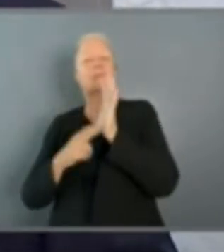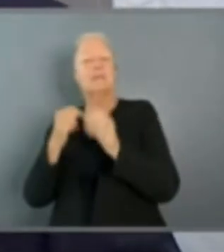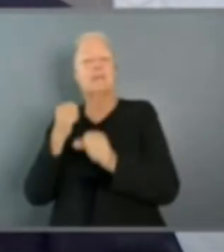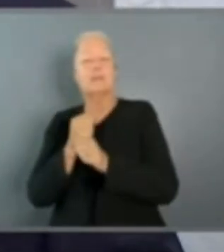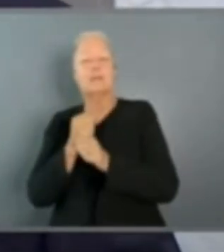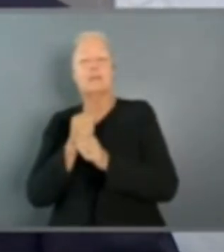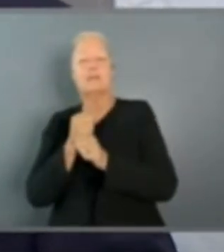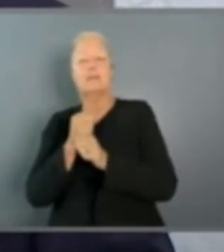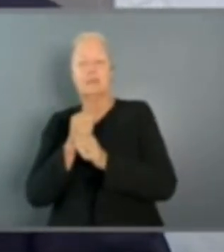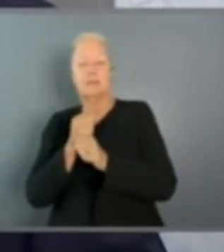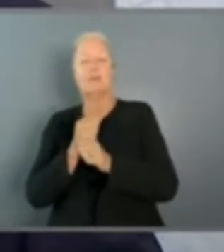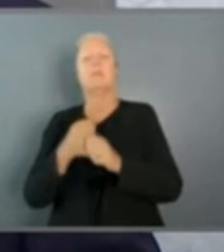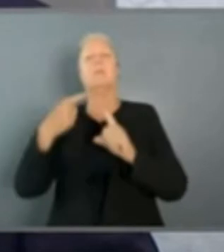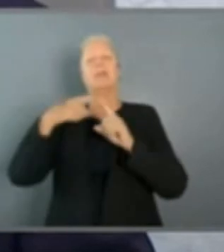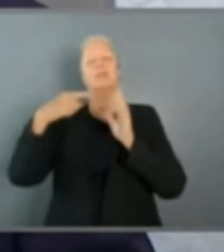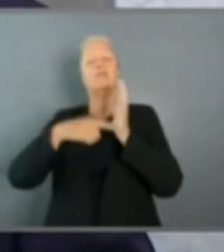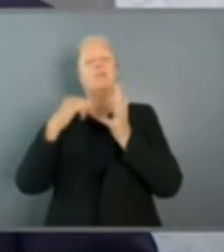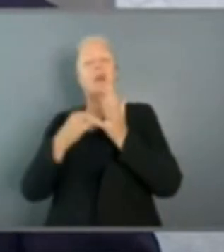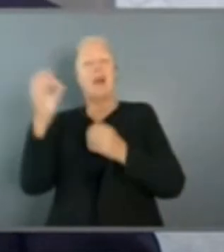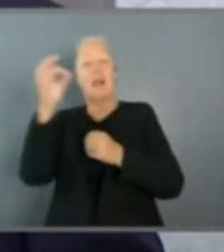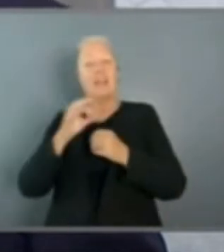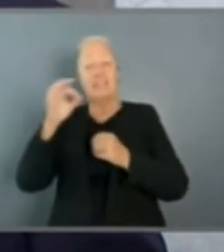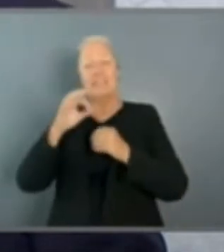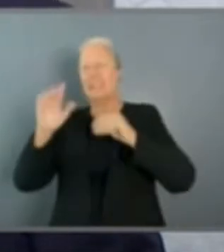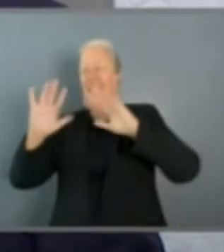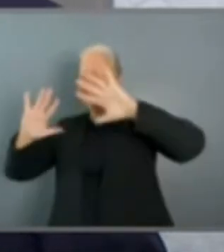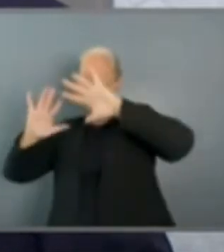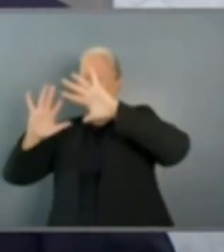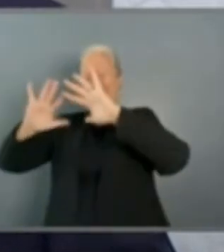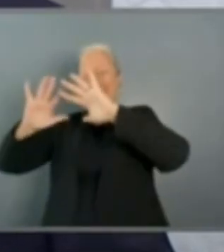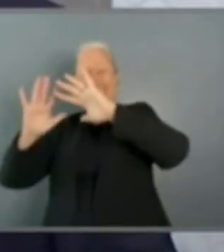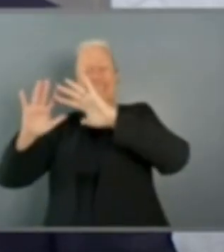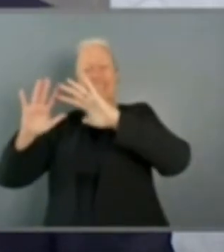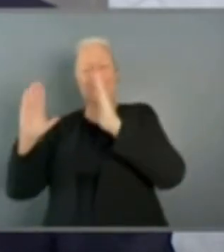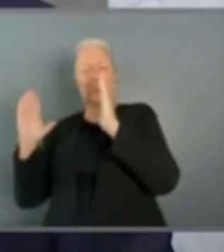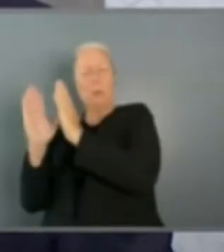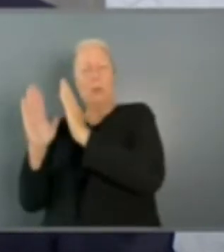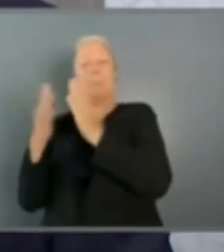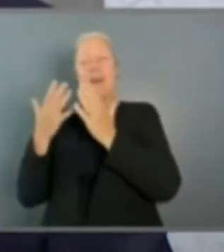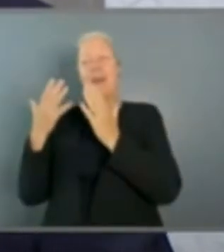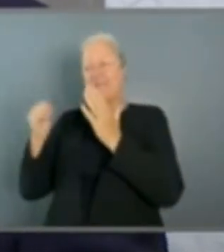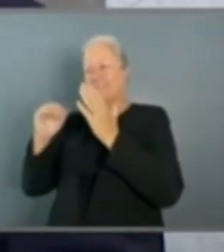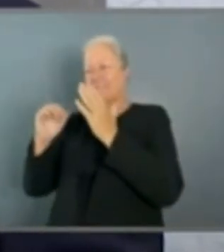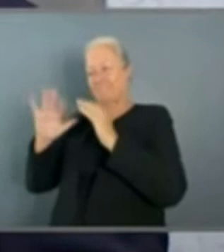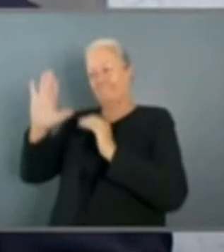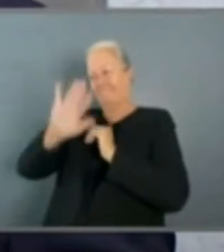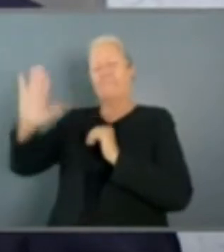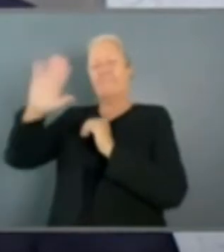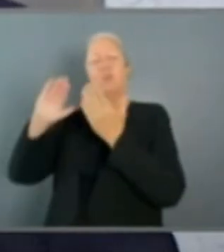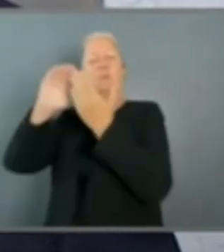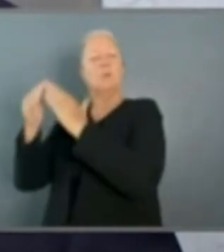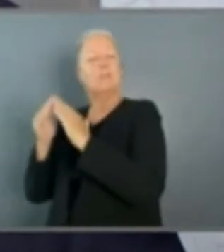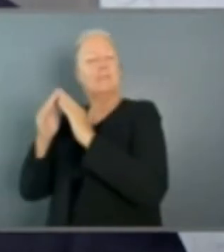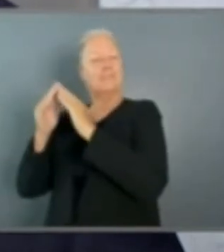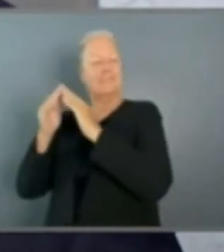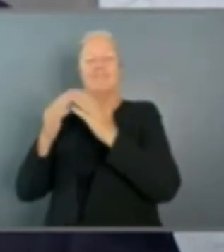and this is why I'm very grateful to Warren Inch, because he brings that local understanding. After 25 years he's been a member